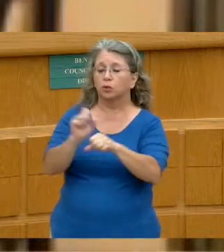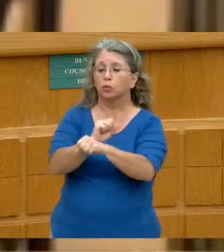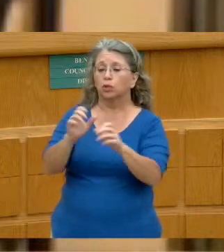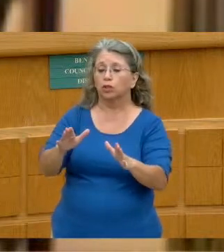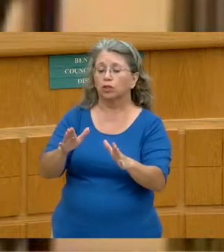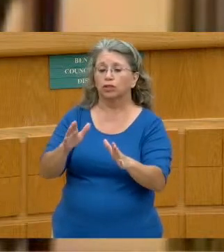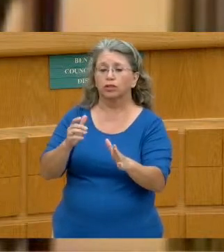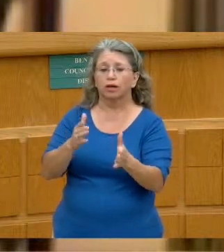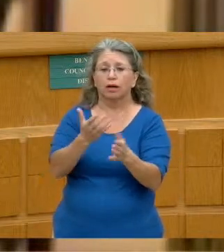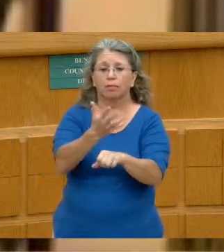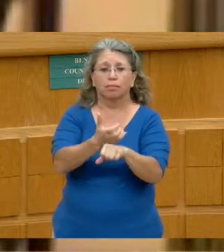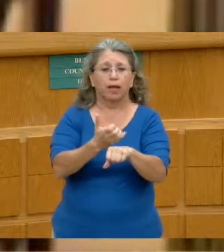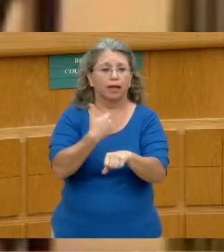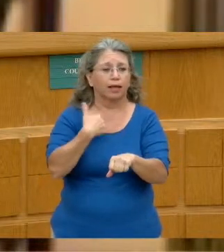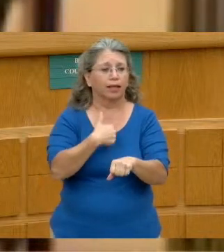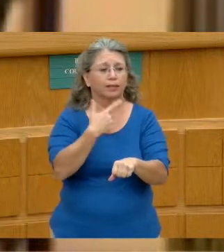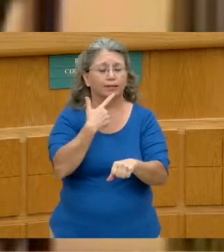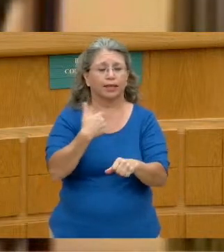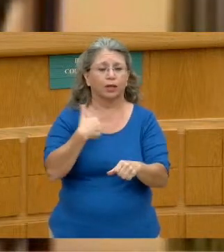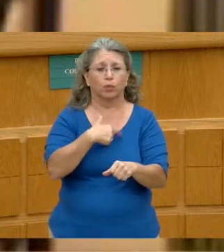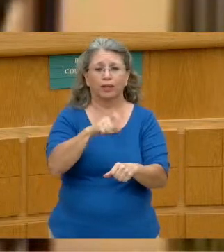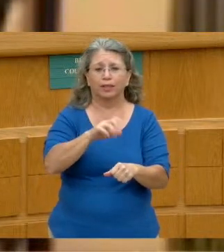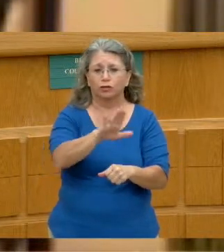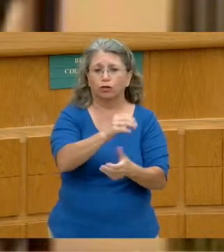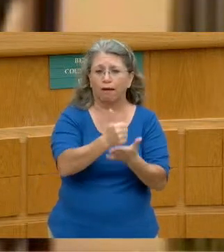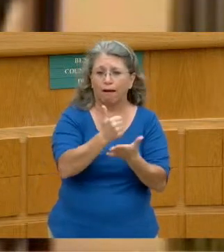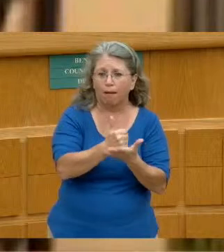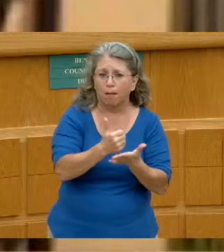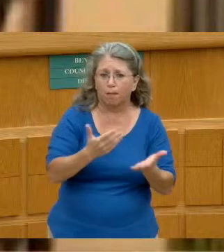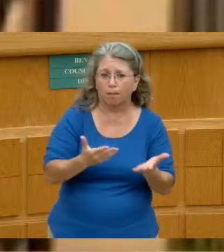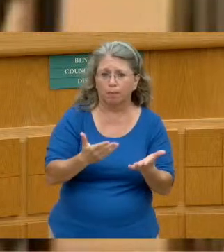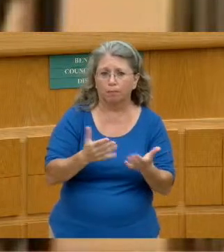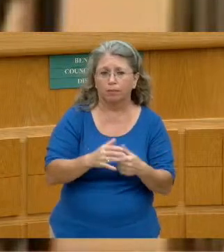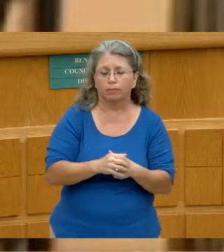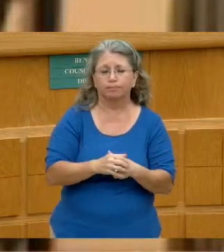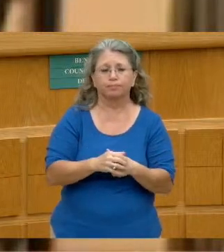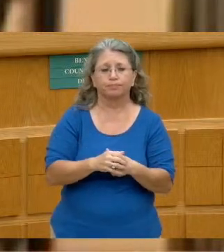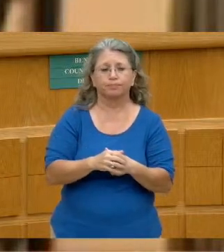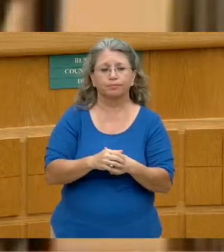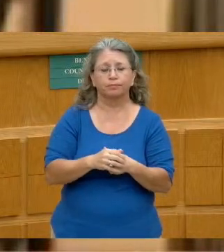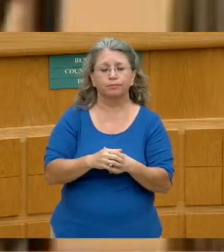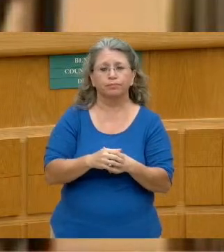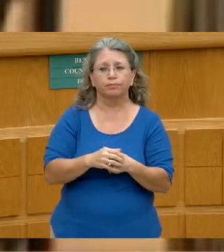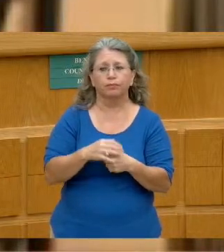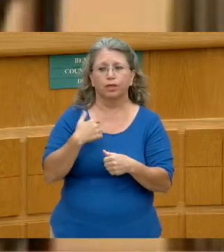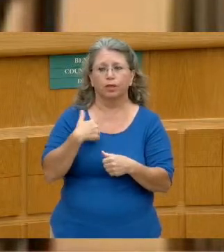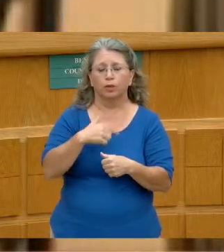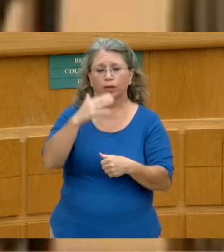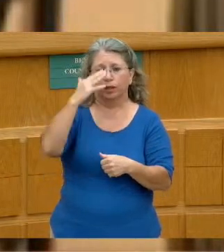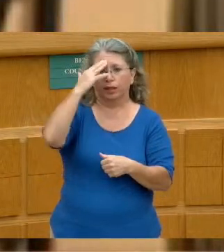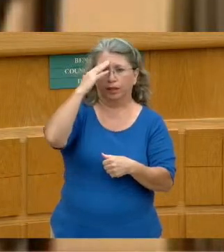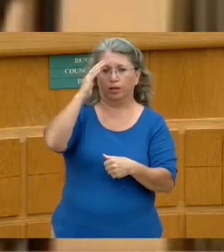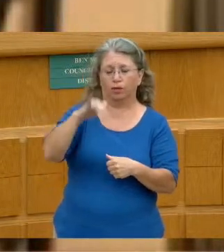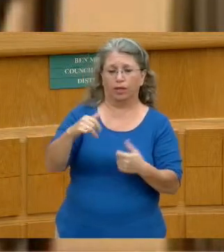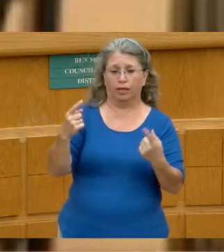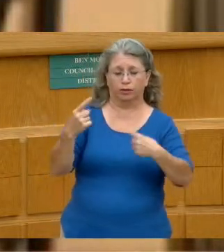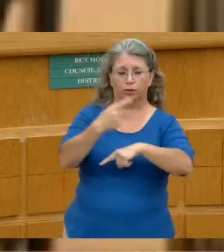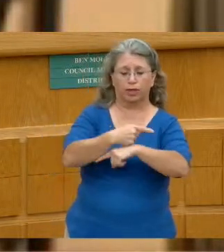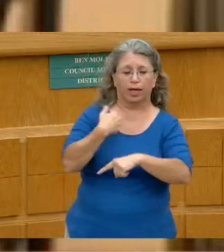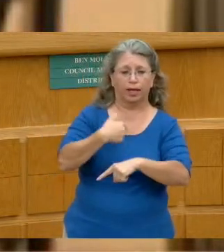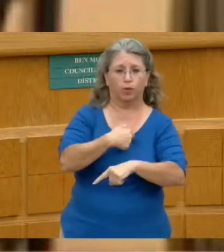us saying, please help us. We need your help right now. So we know that today we reported